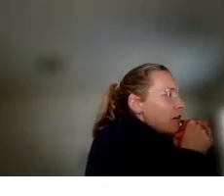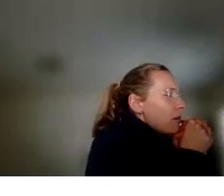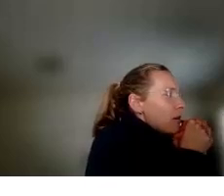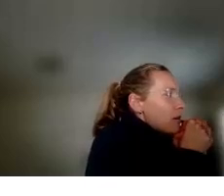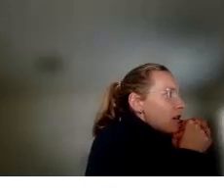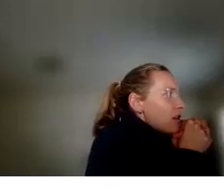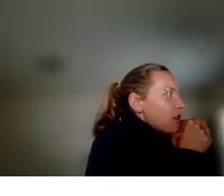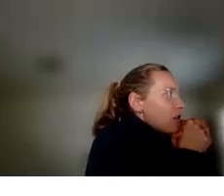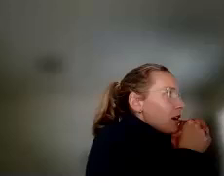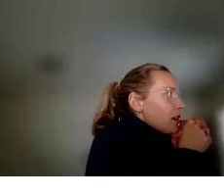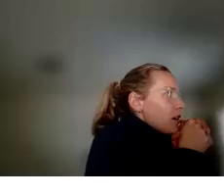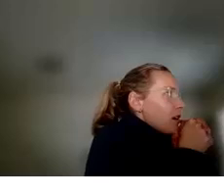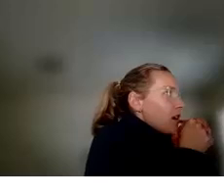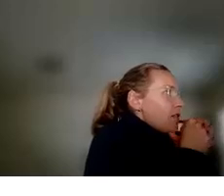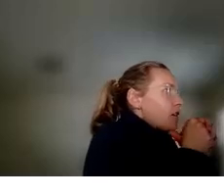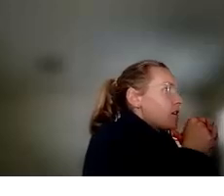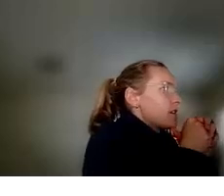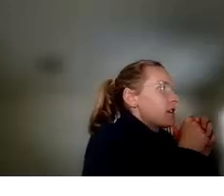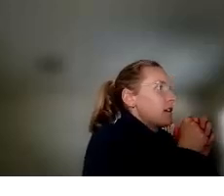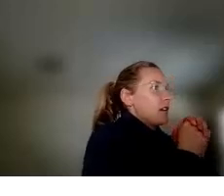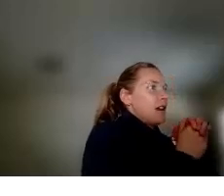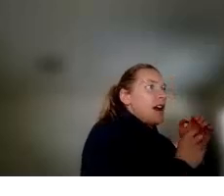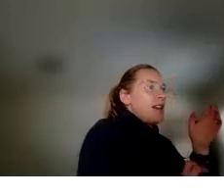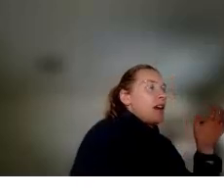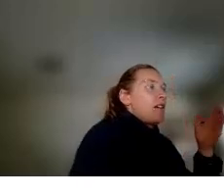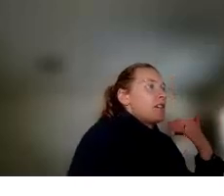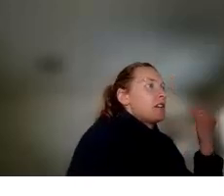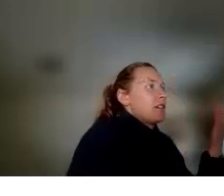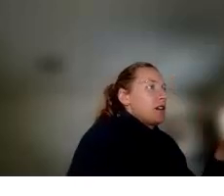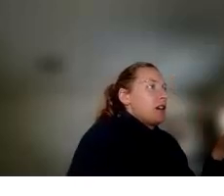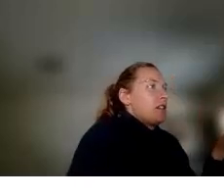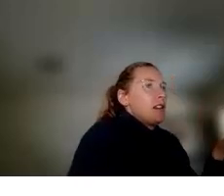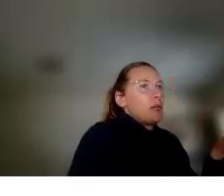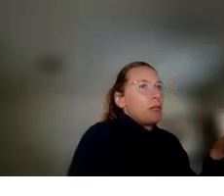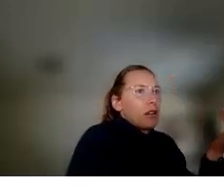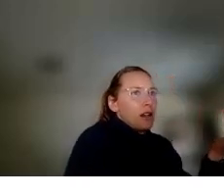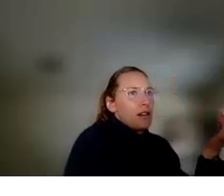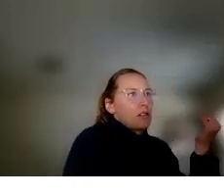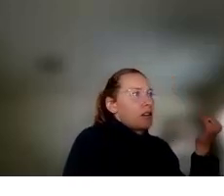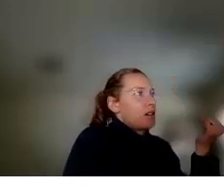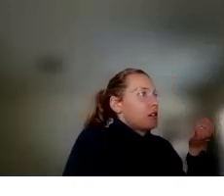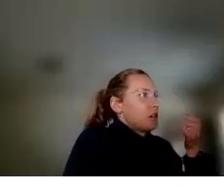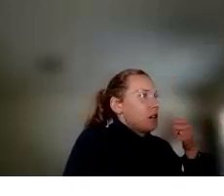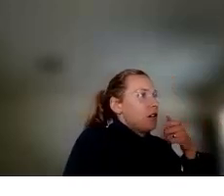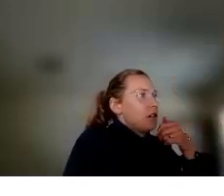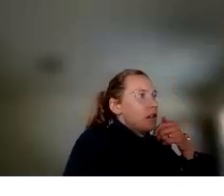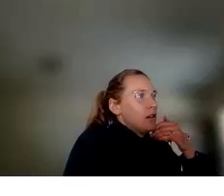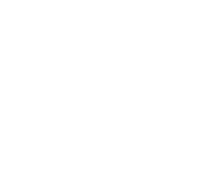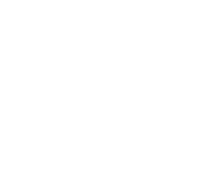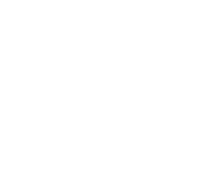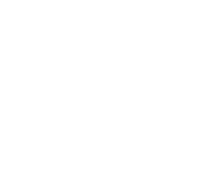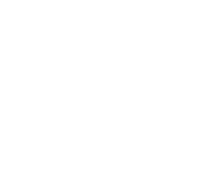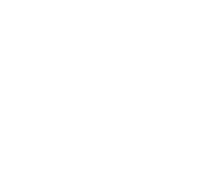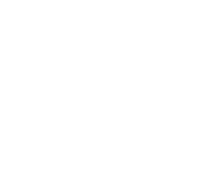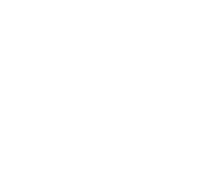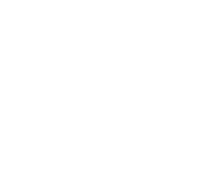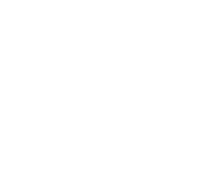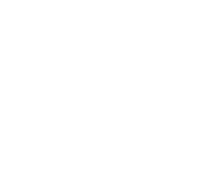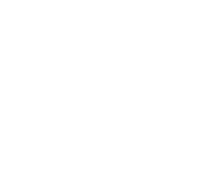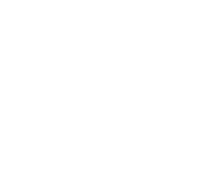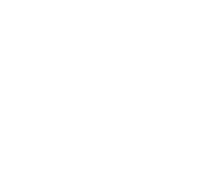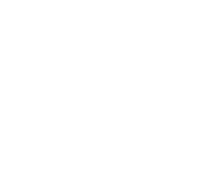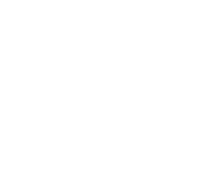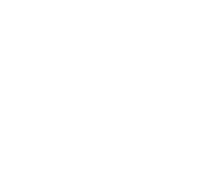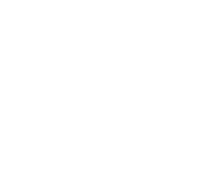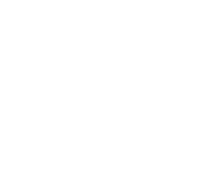I think if I'm understanding you correctly, yeah, if they're on CLLI, they have until their 19th birthday to transition. Right. That's why I was